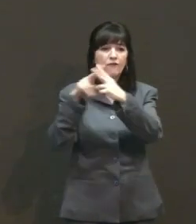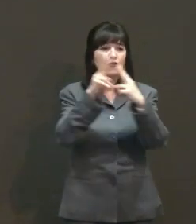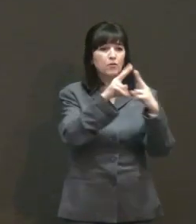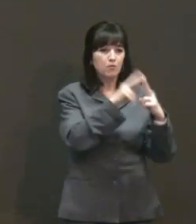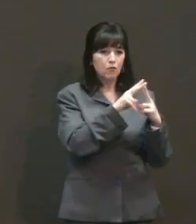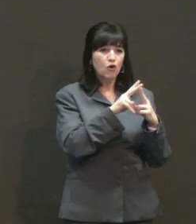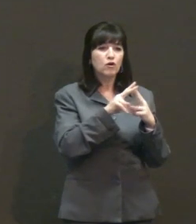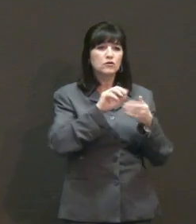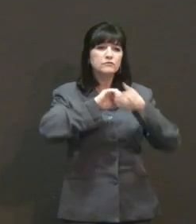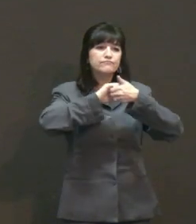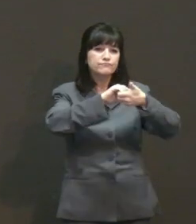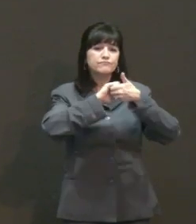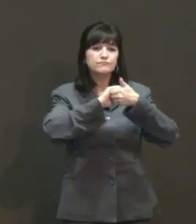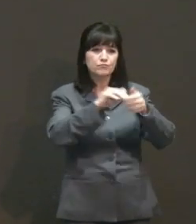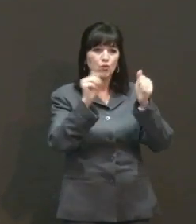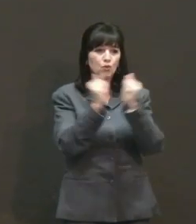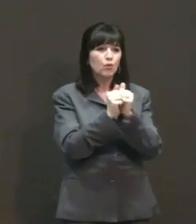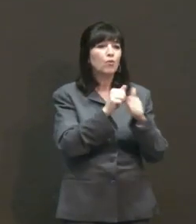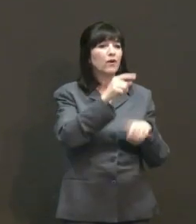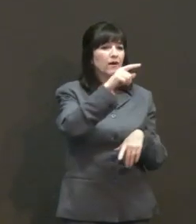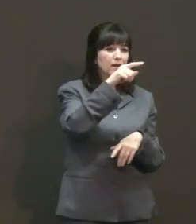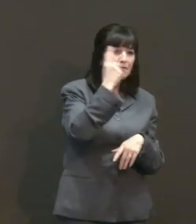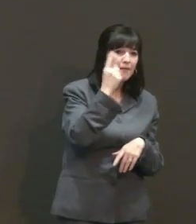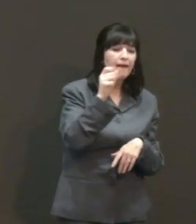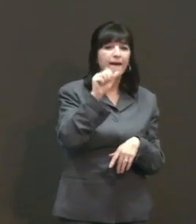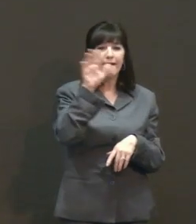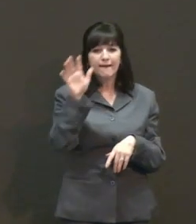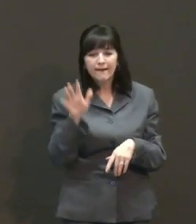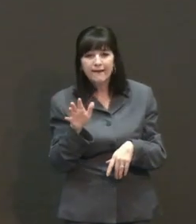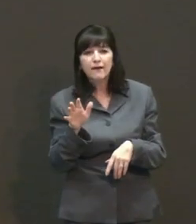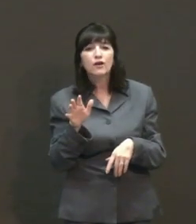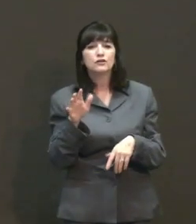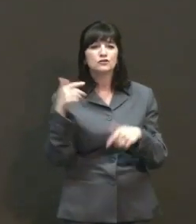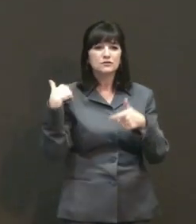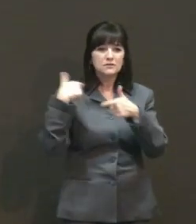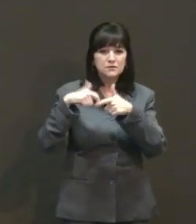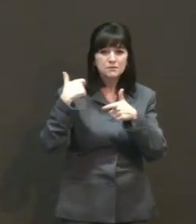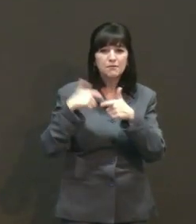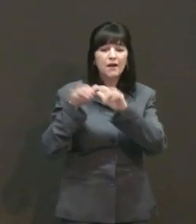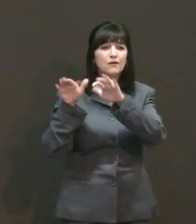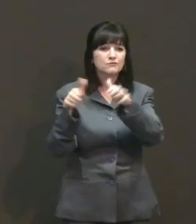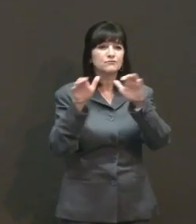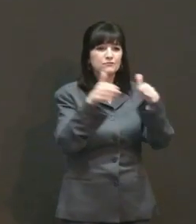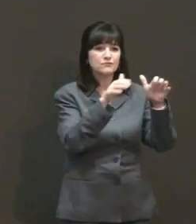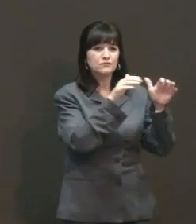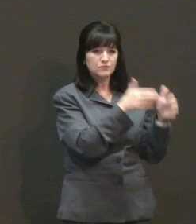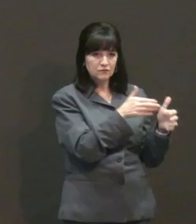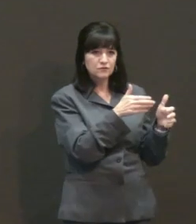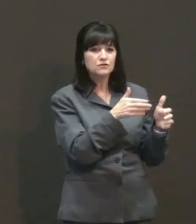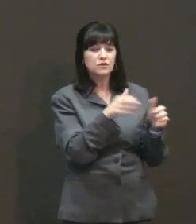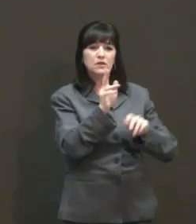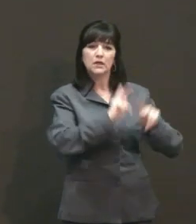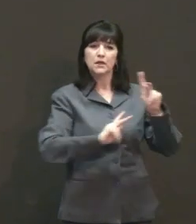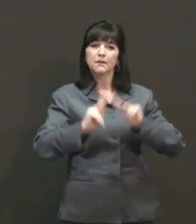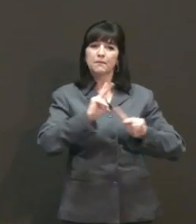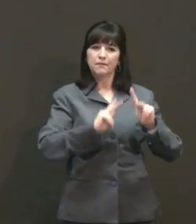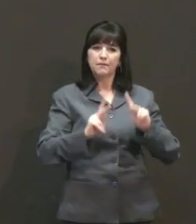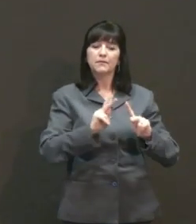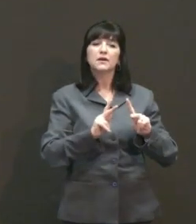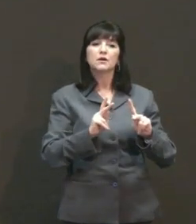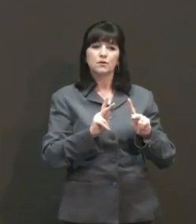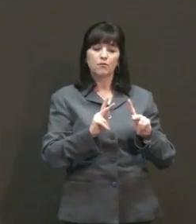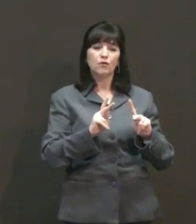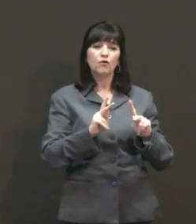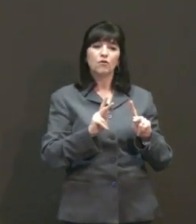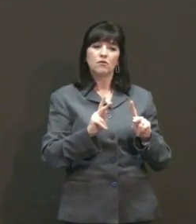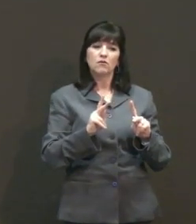minority populations to address needs in our state is a really important avenue for us to make sure we can do